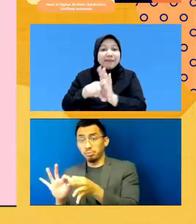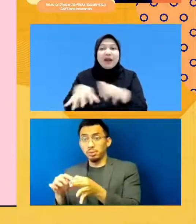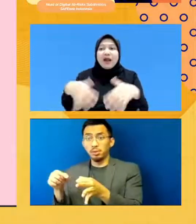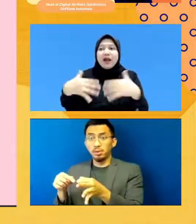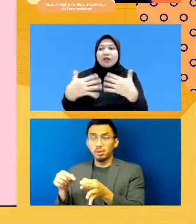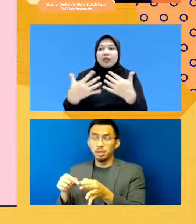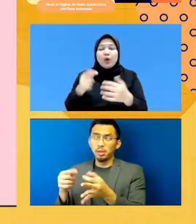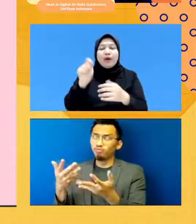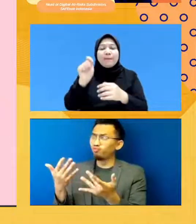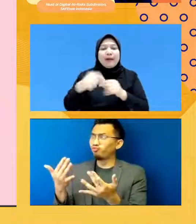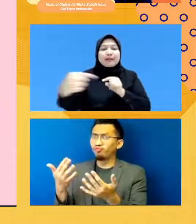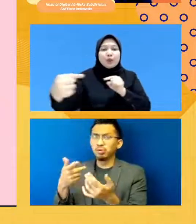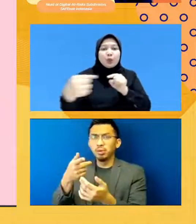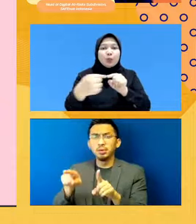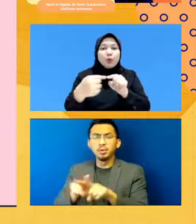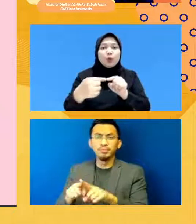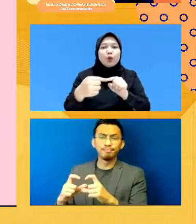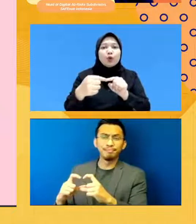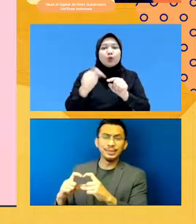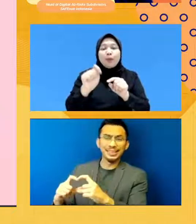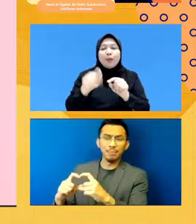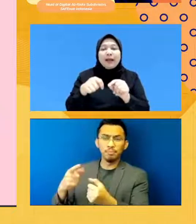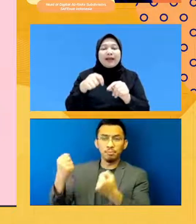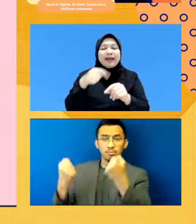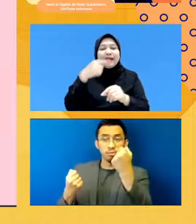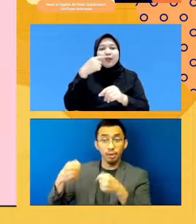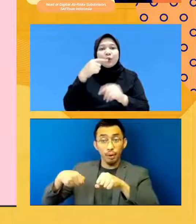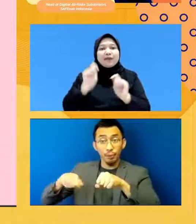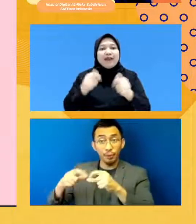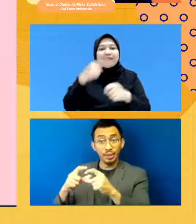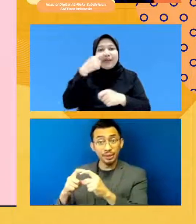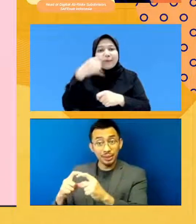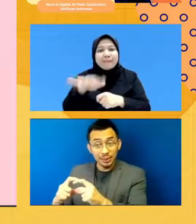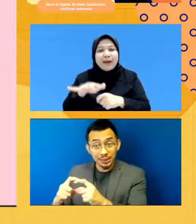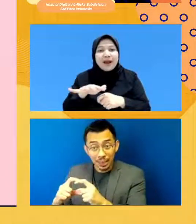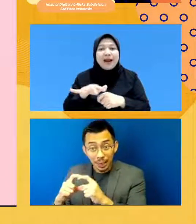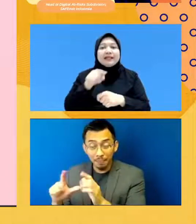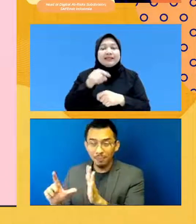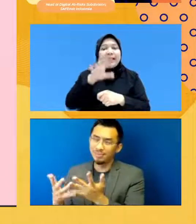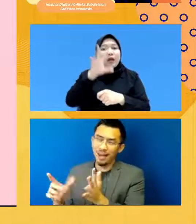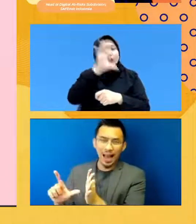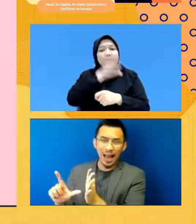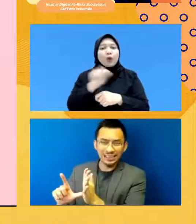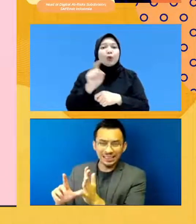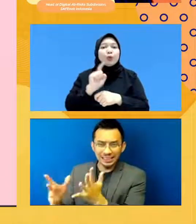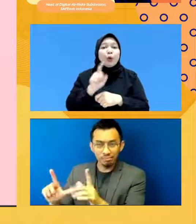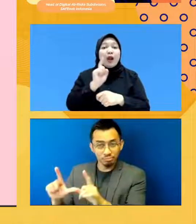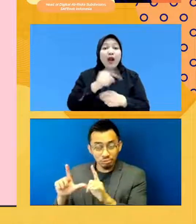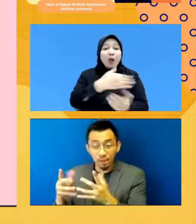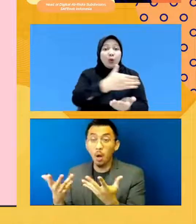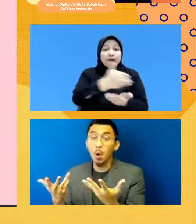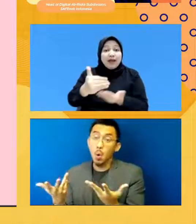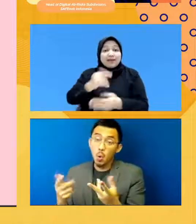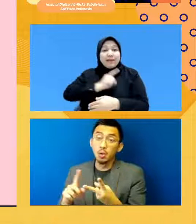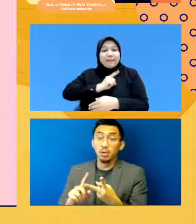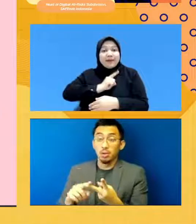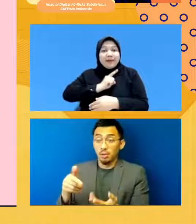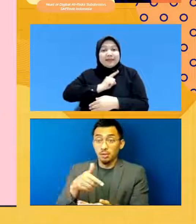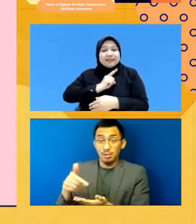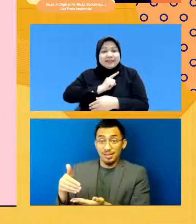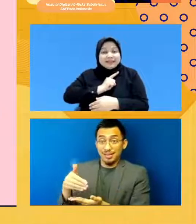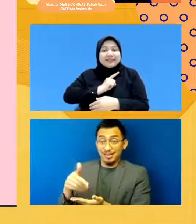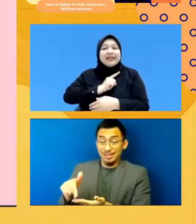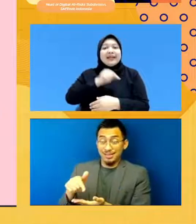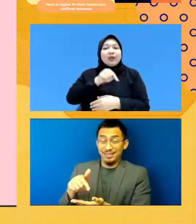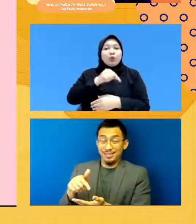your banking number and so on. So we need to understand that our data, our footprint is connected to